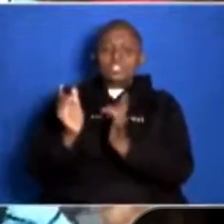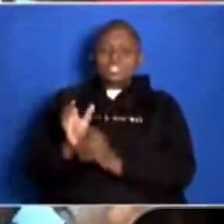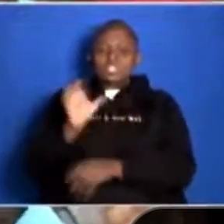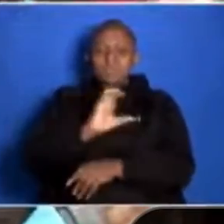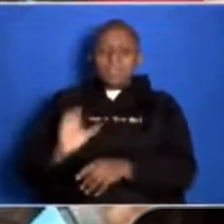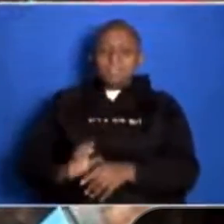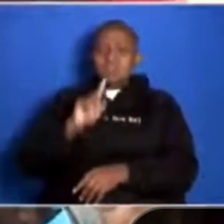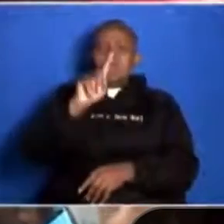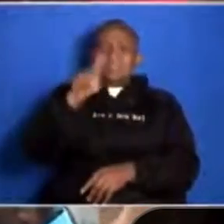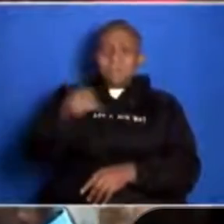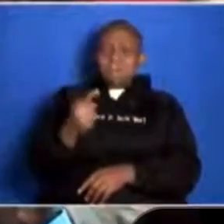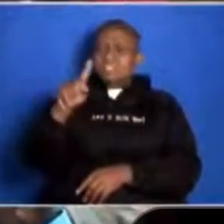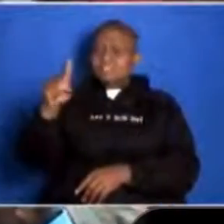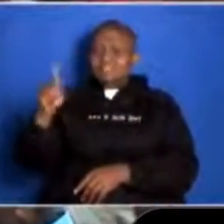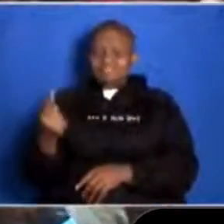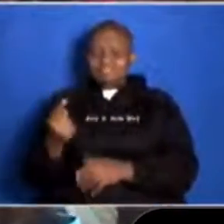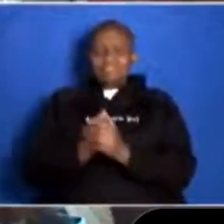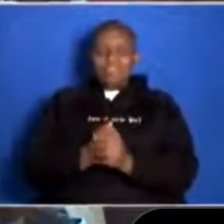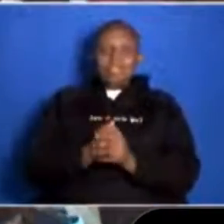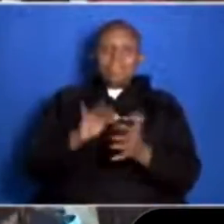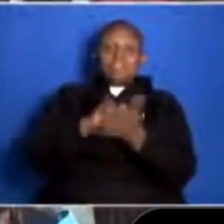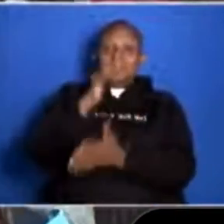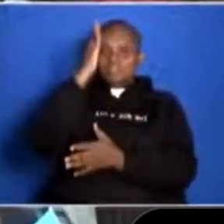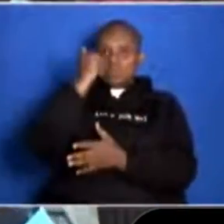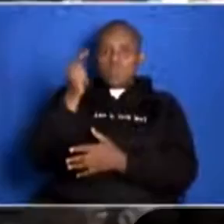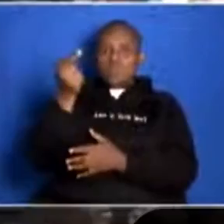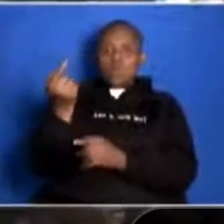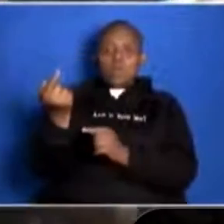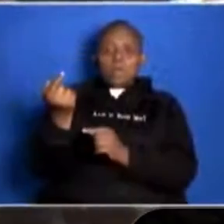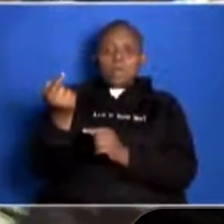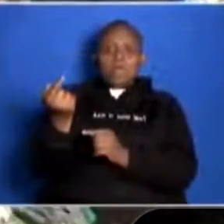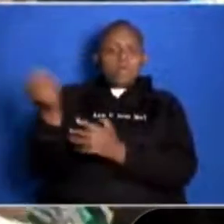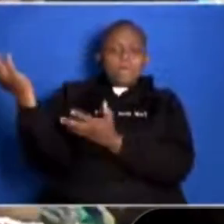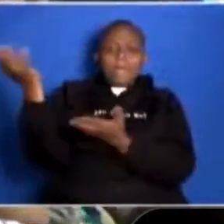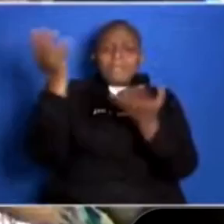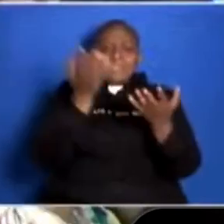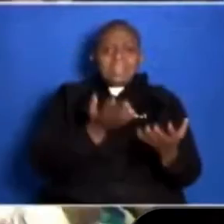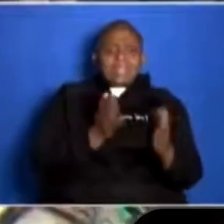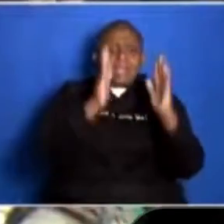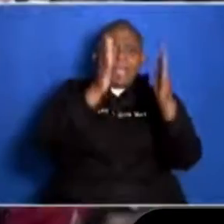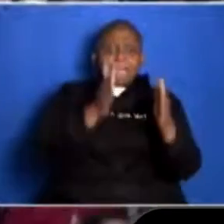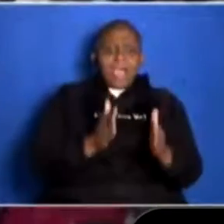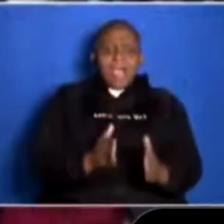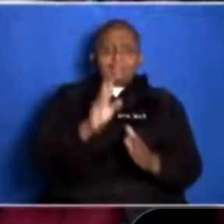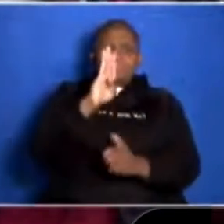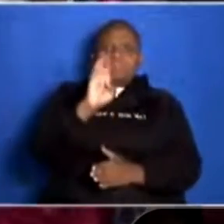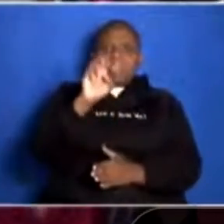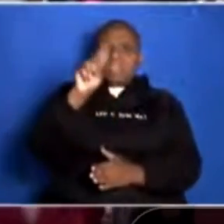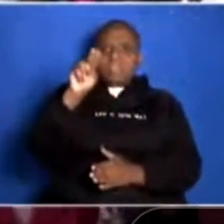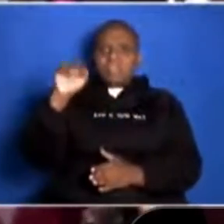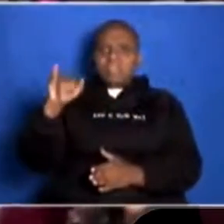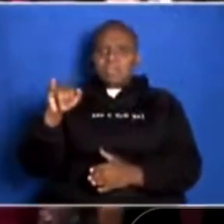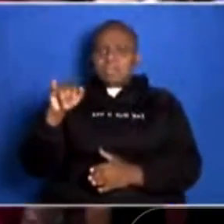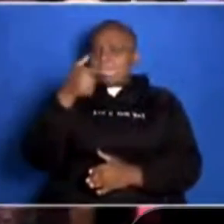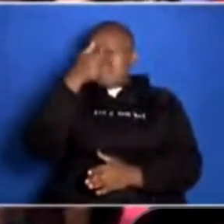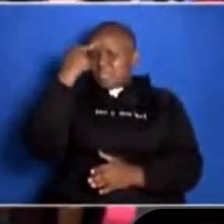1,000 times. Mara elfu hapa Kenya. That's why he will bring an anointing like Pastor Benny. Because it's the anointing